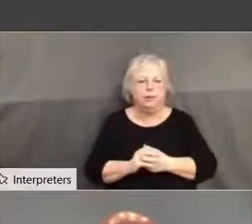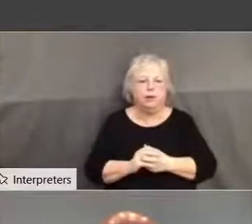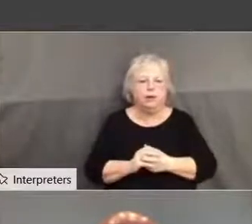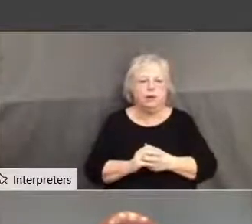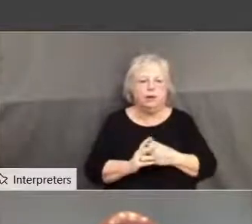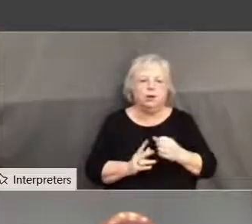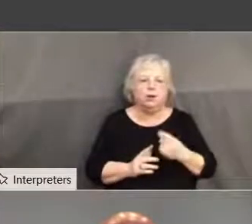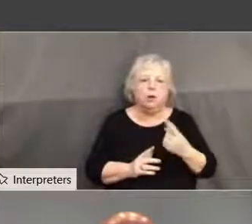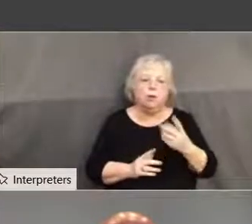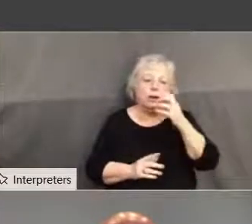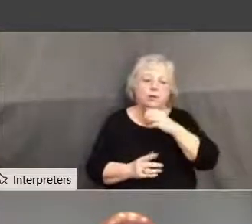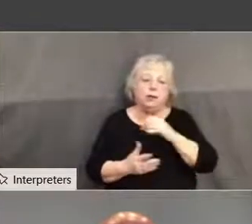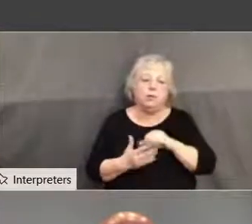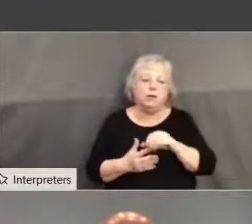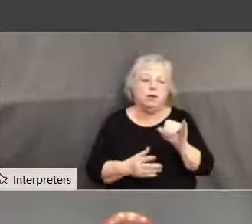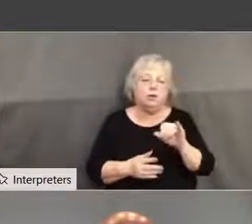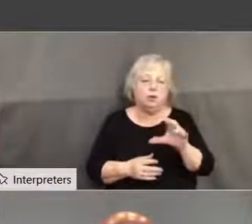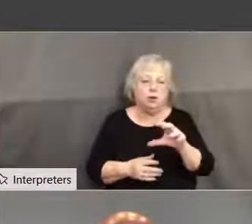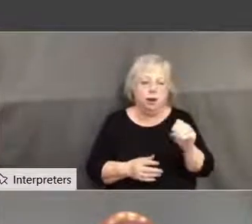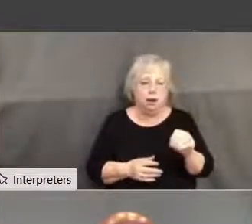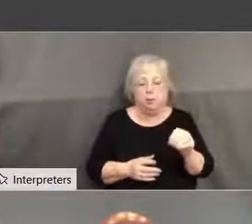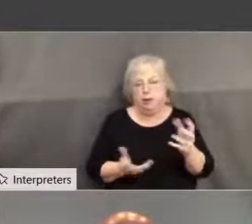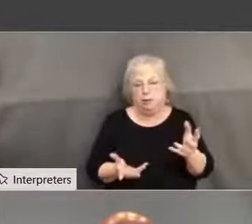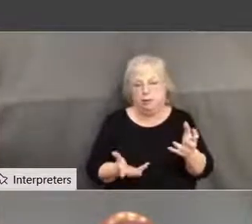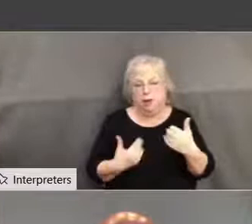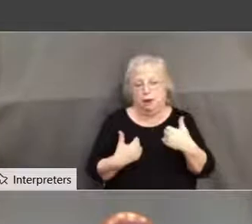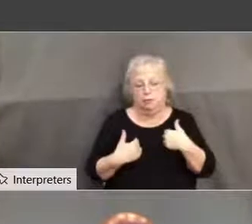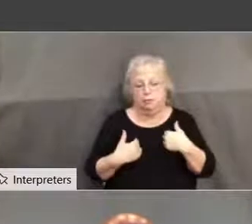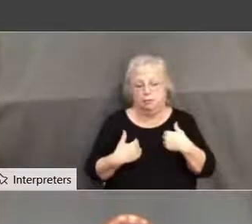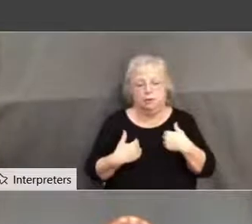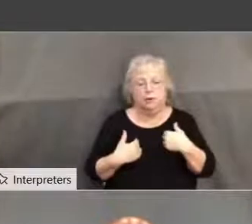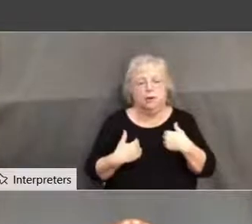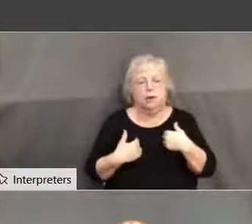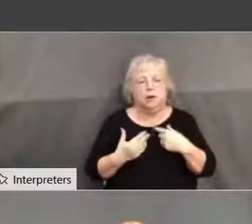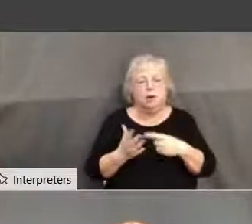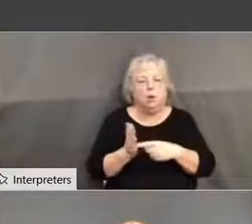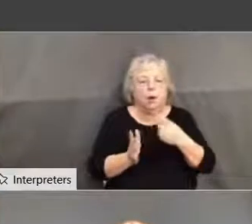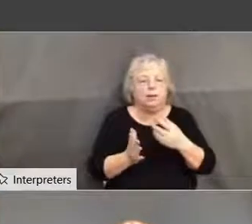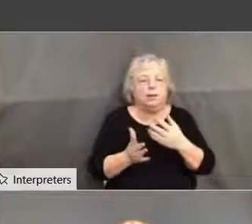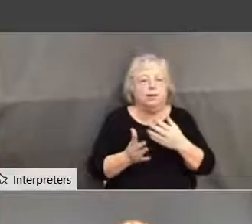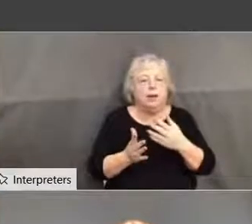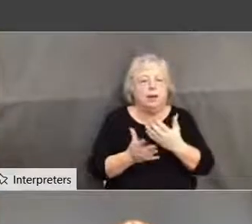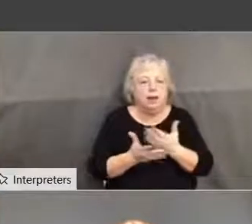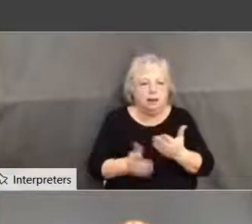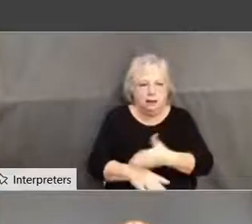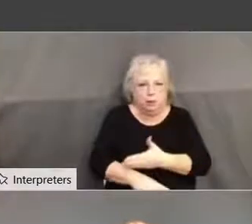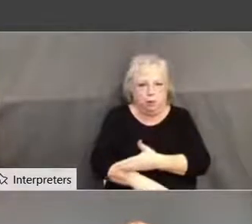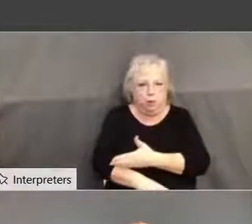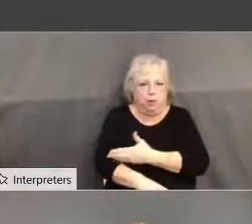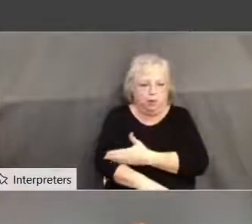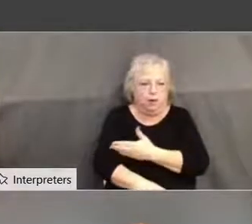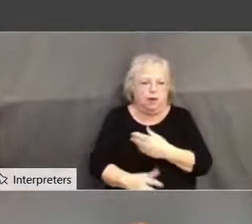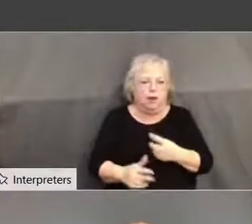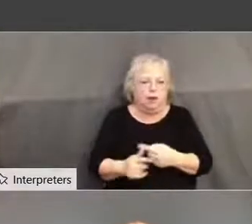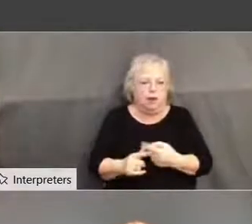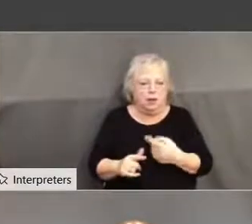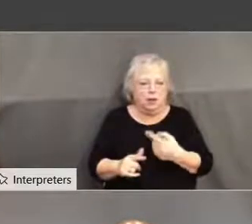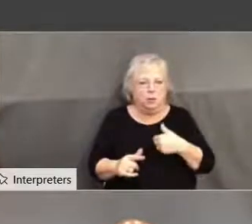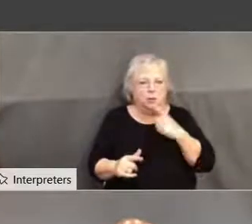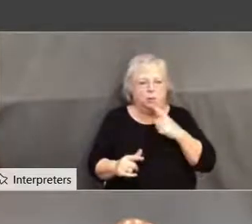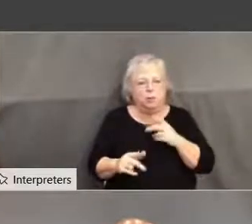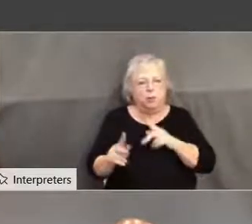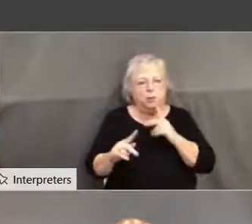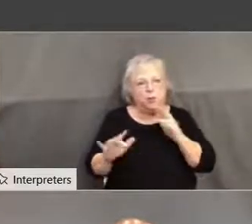assumptions the insurance companies make is that once things get better, then there's going to be this rush of